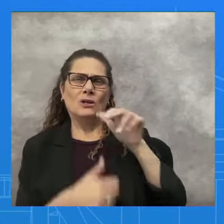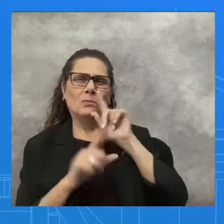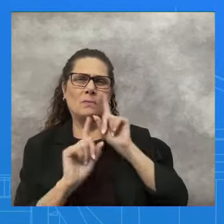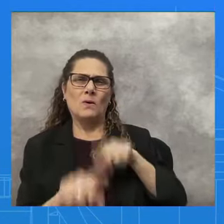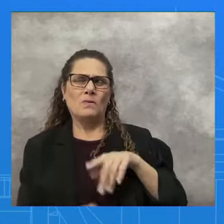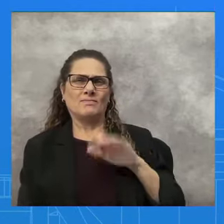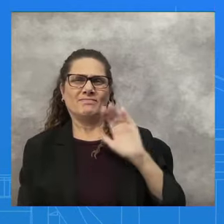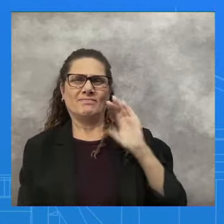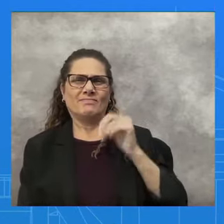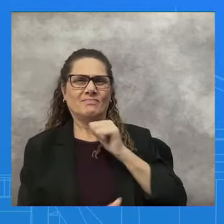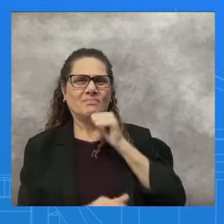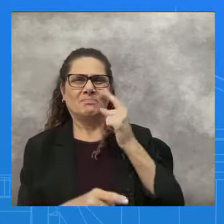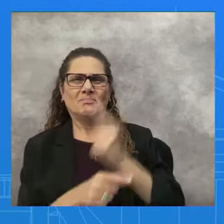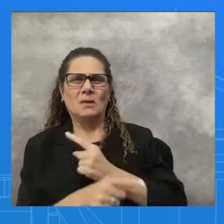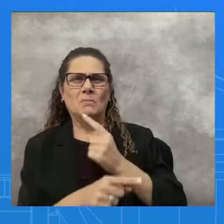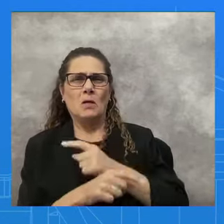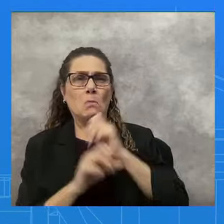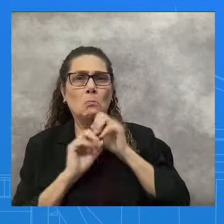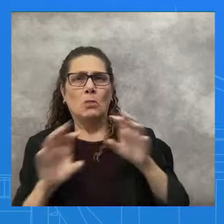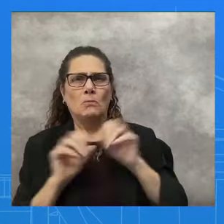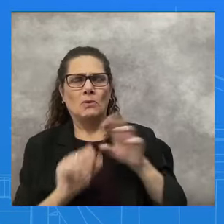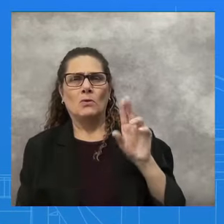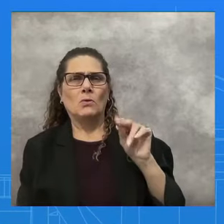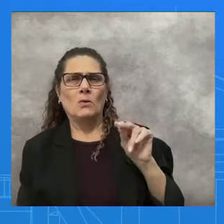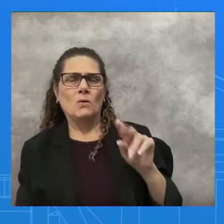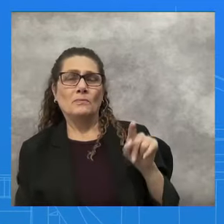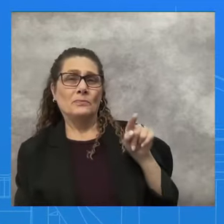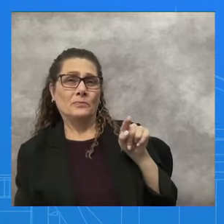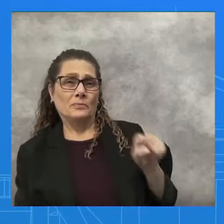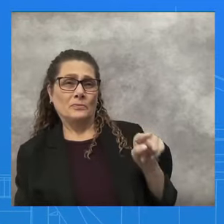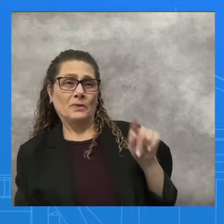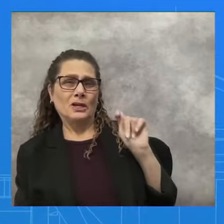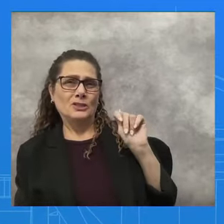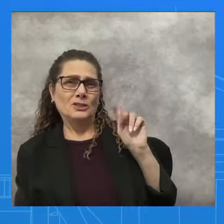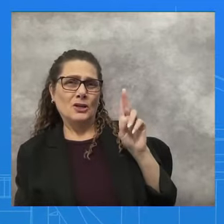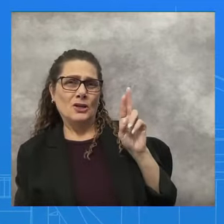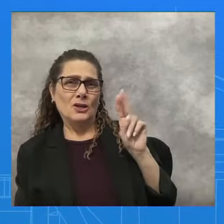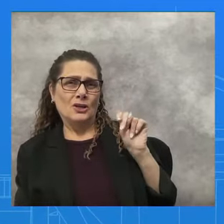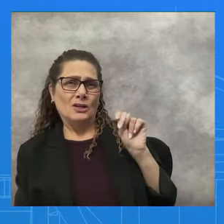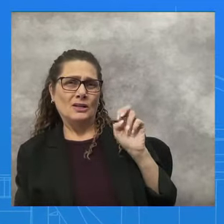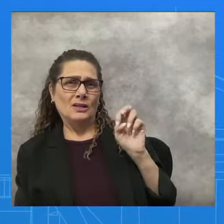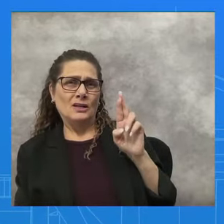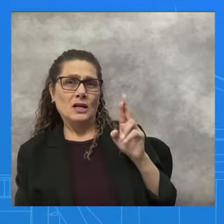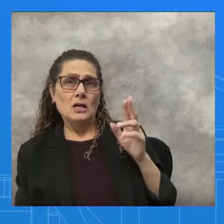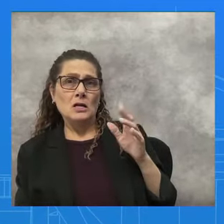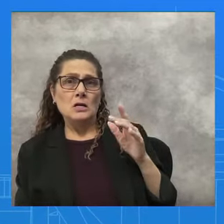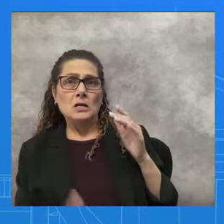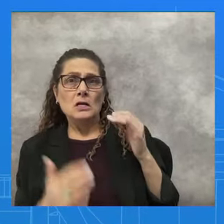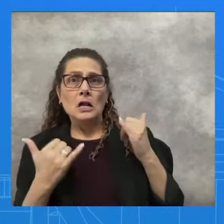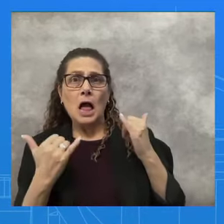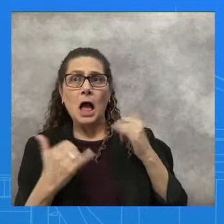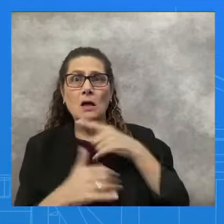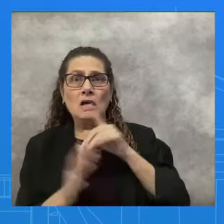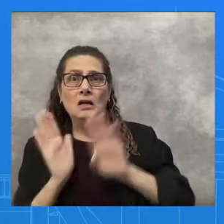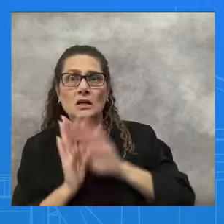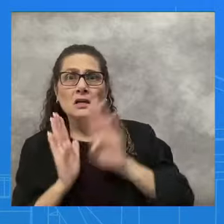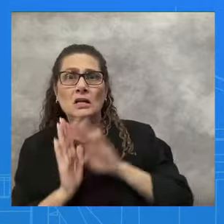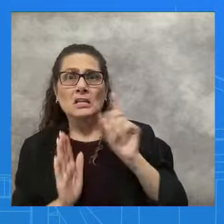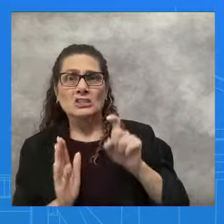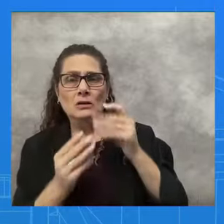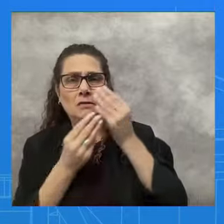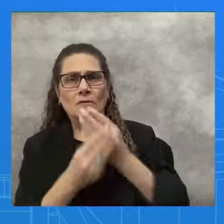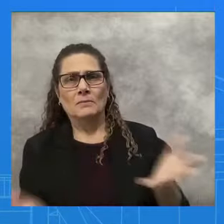and the fact that he made that desire public. But the Intelligence Committee put out a notice about an hour